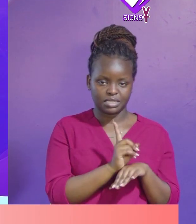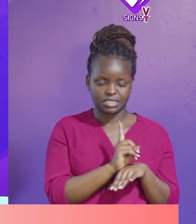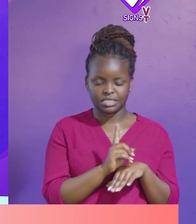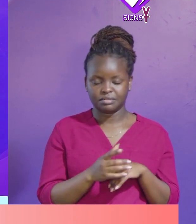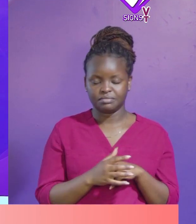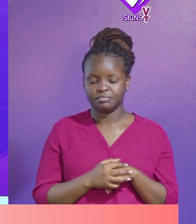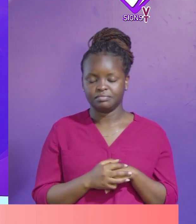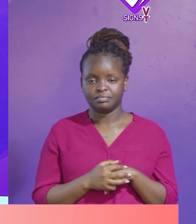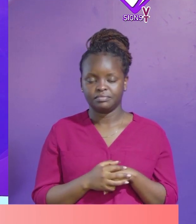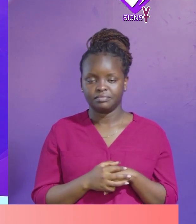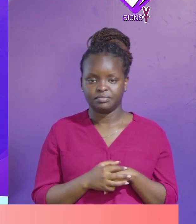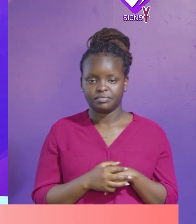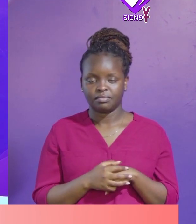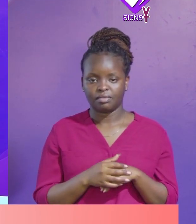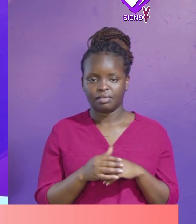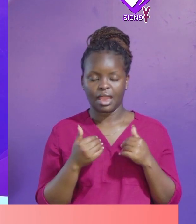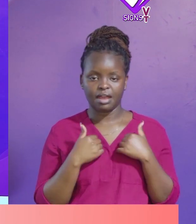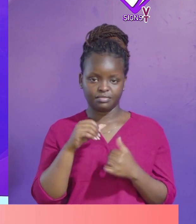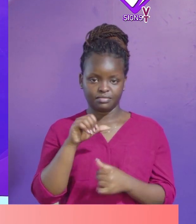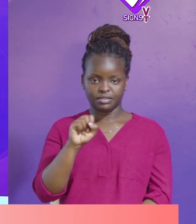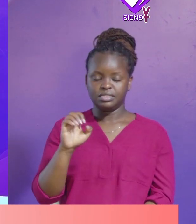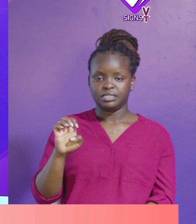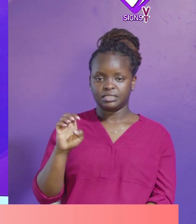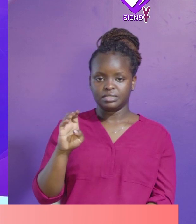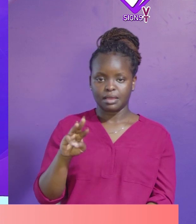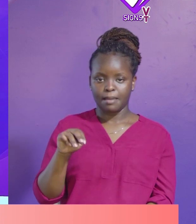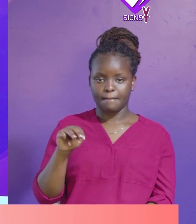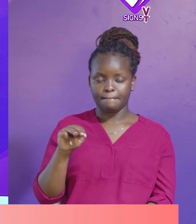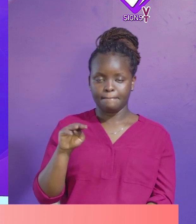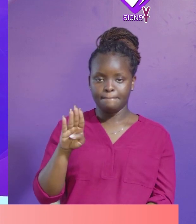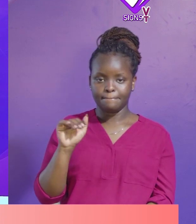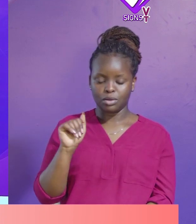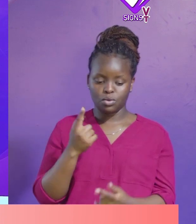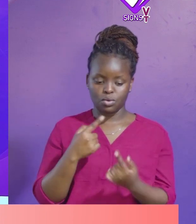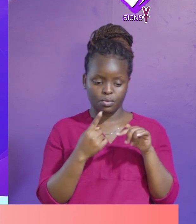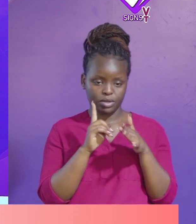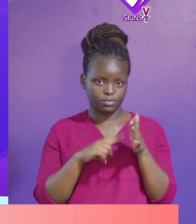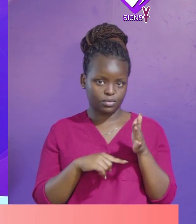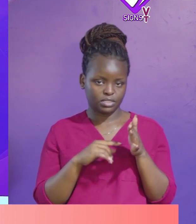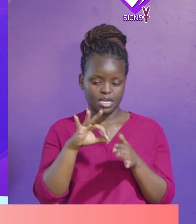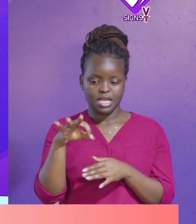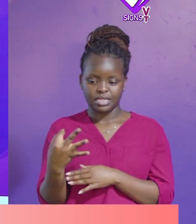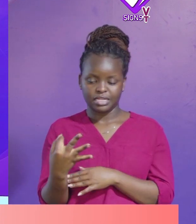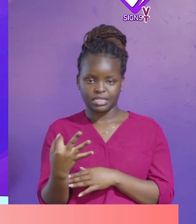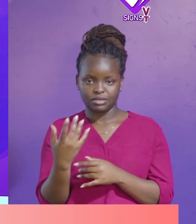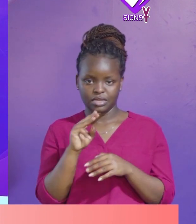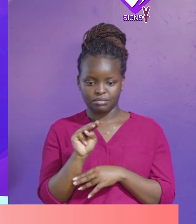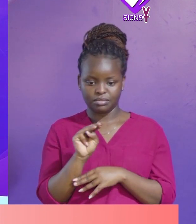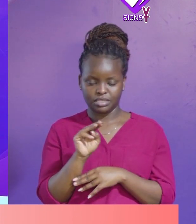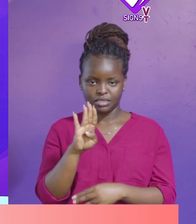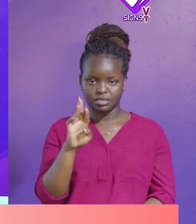and 46 milliseconds. We have Sembo Almayu. She won the 3,000 meters, that is